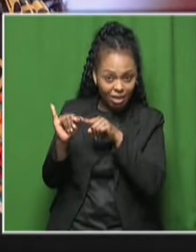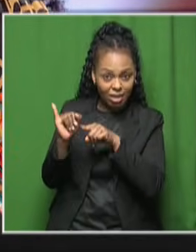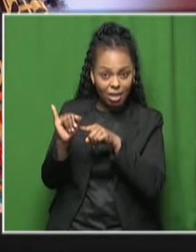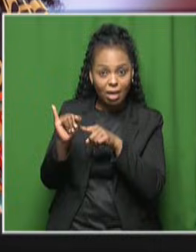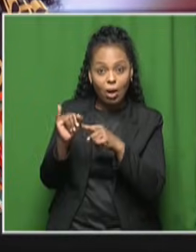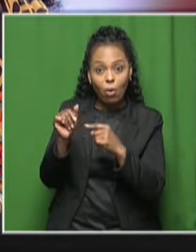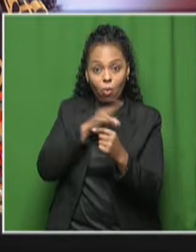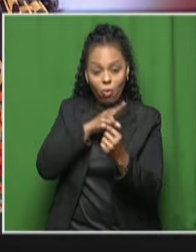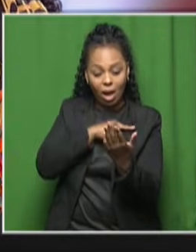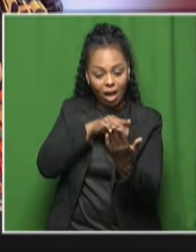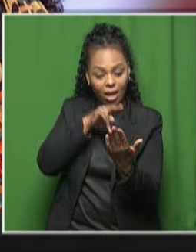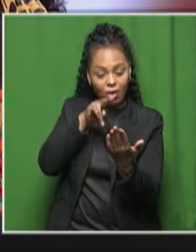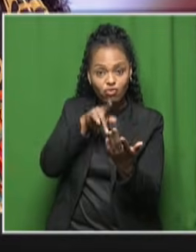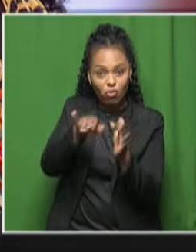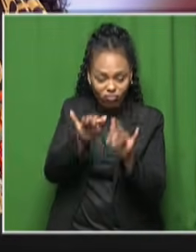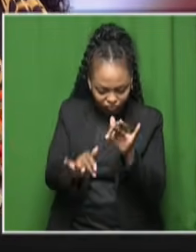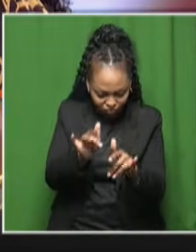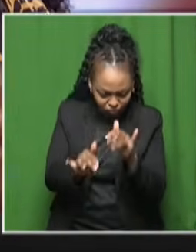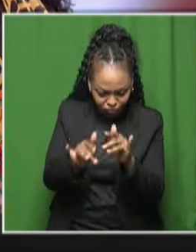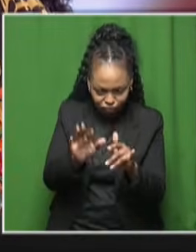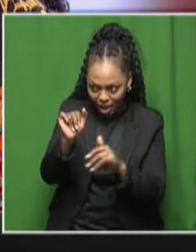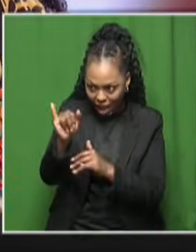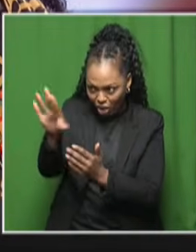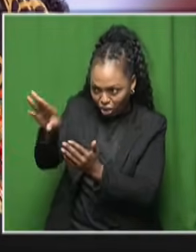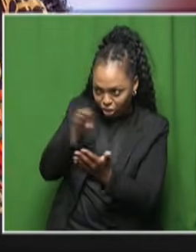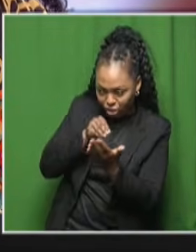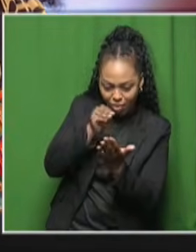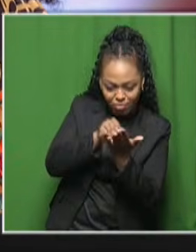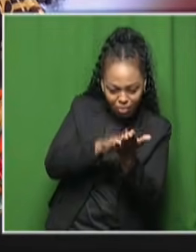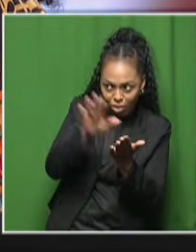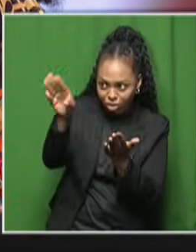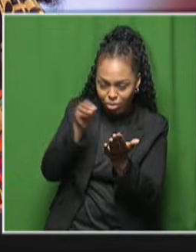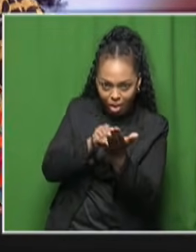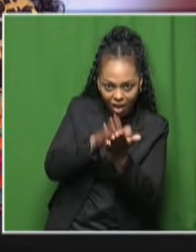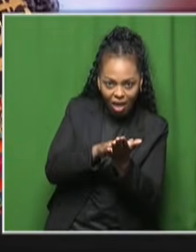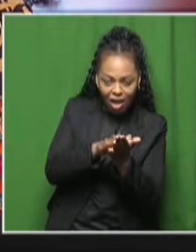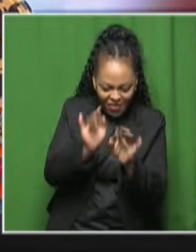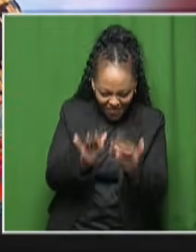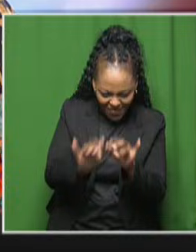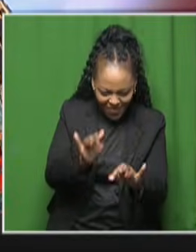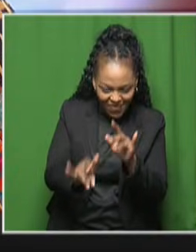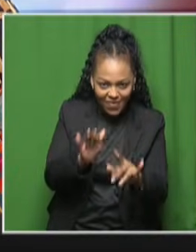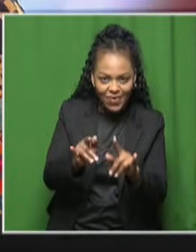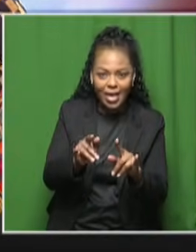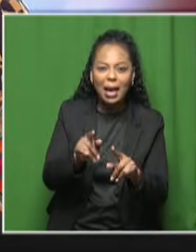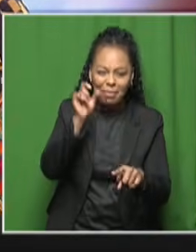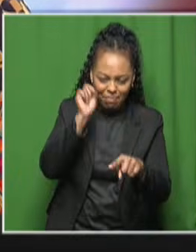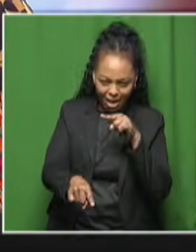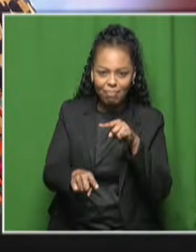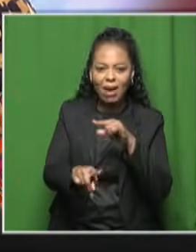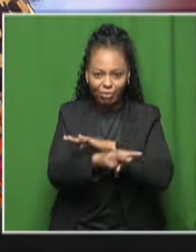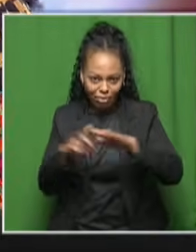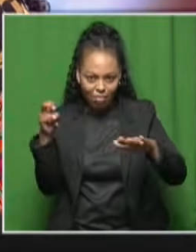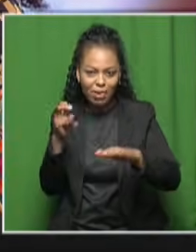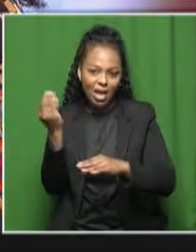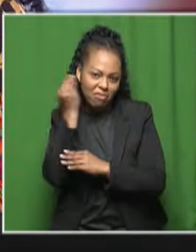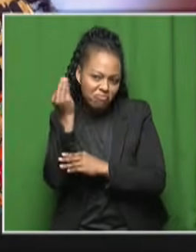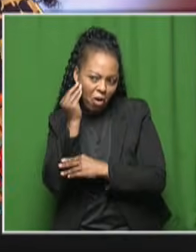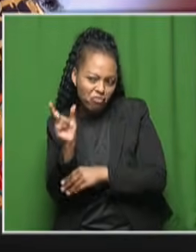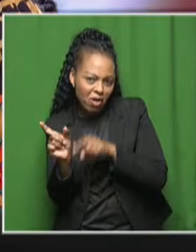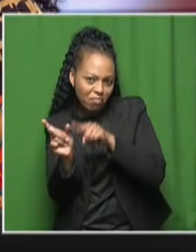reading through your assignment, then you will, without editing it, you will be found to have plagiarized the paper,